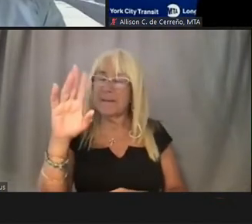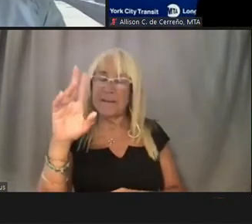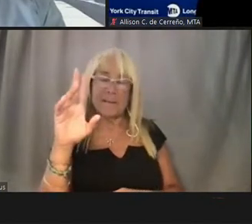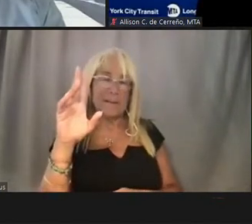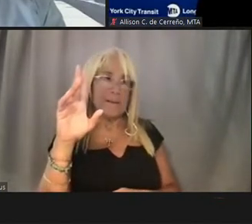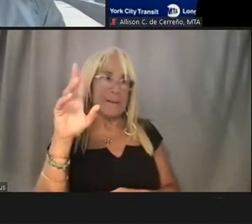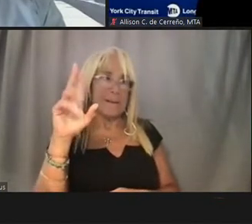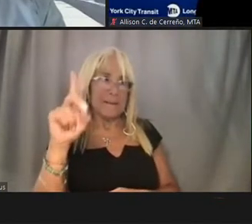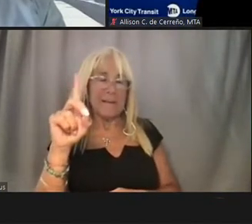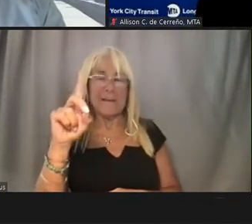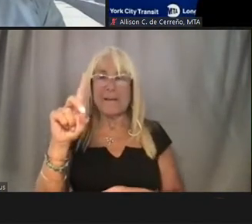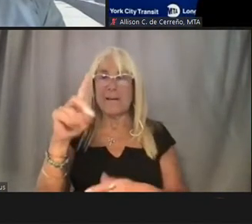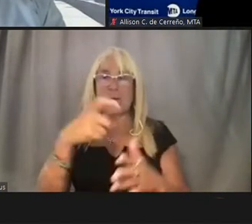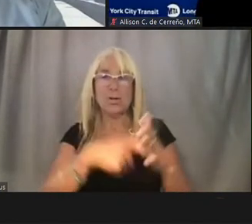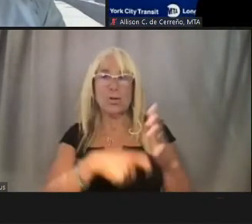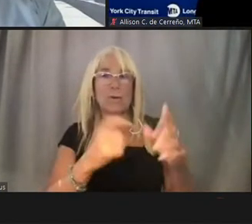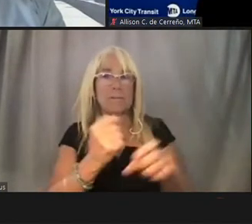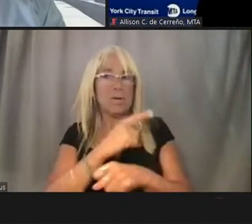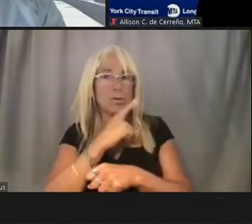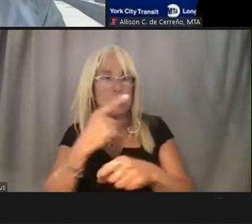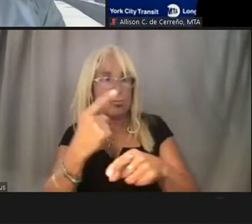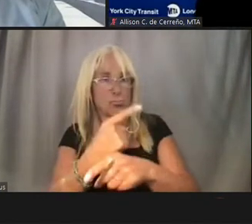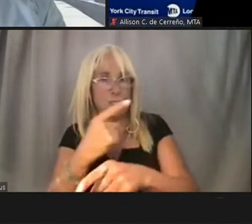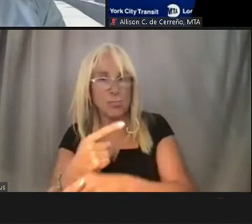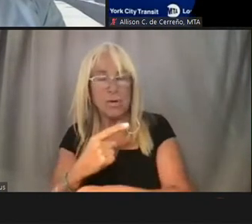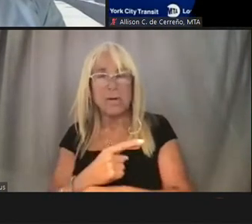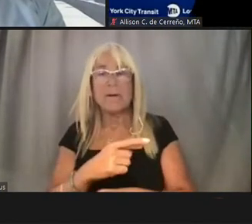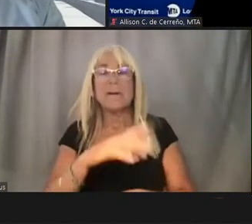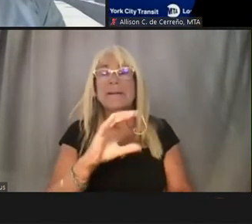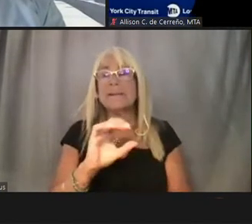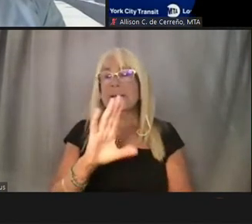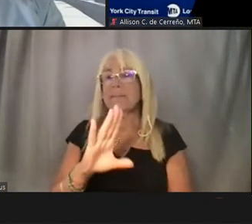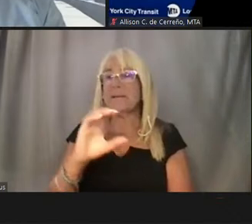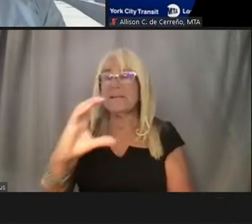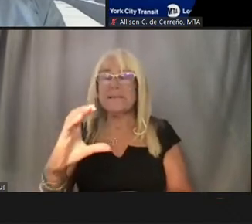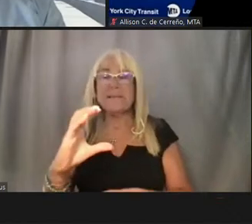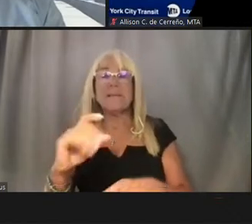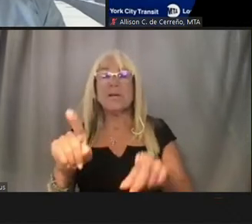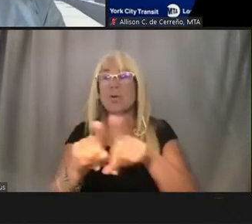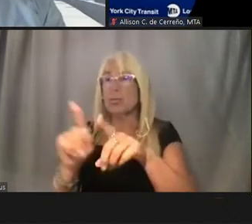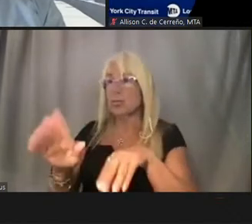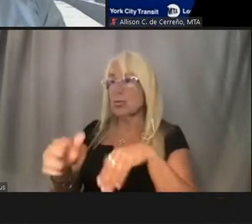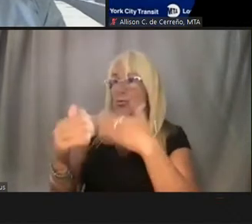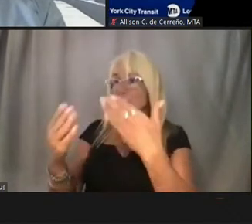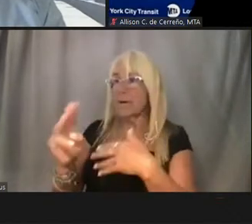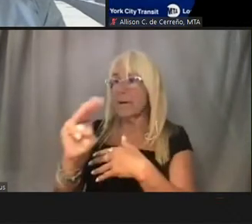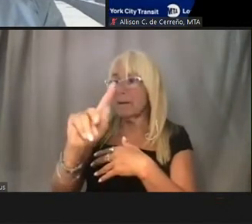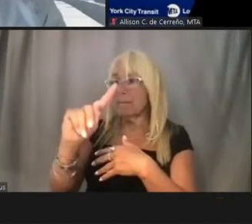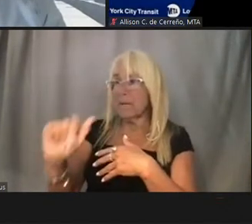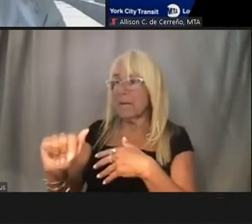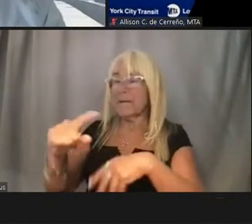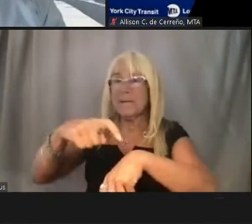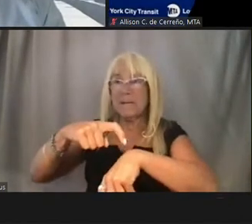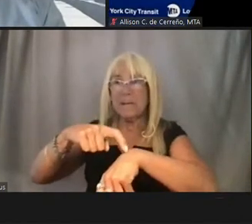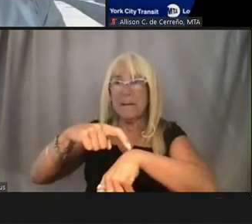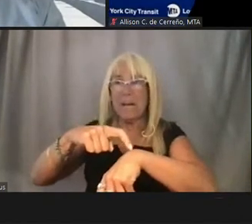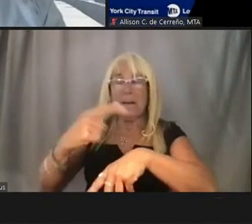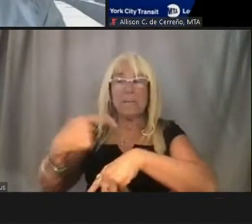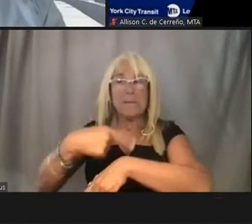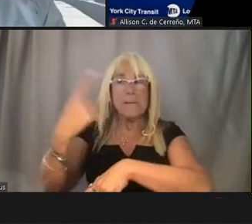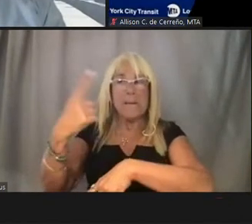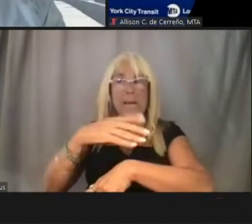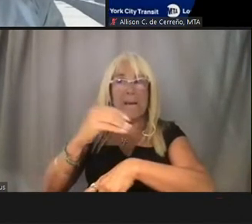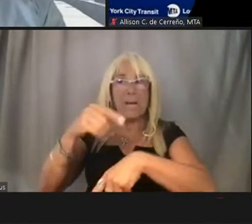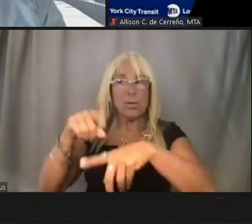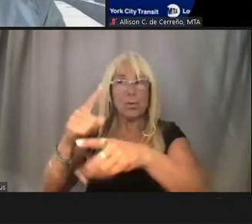right specifically CBC recommends that the empty of very tolls based on the time of day and day of weeks prioritize